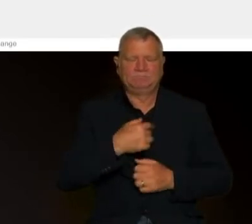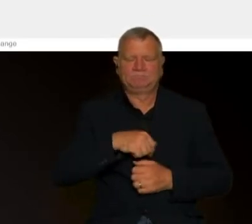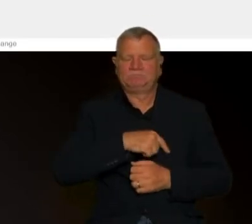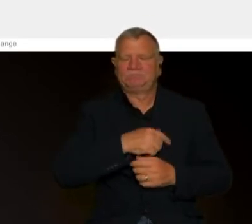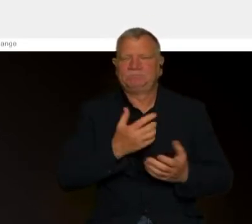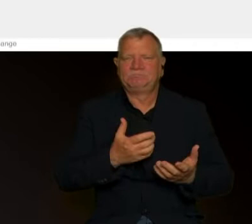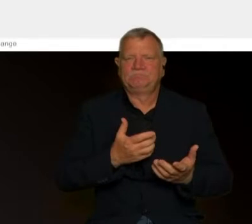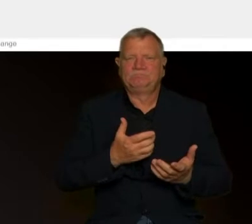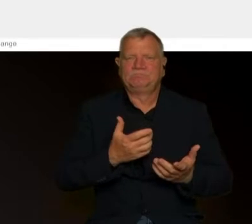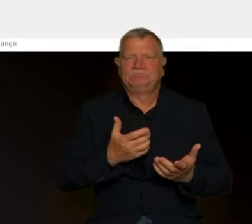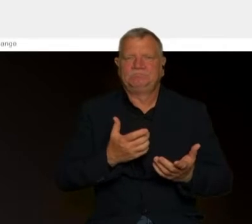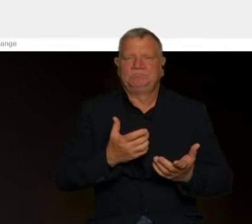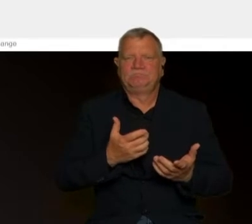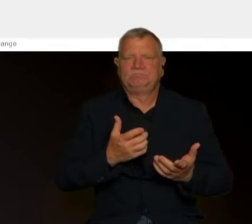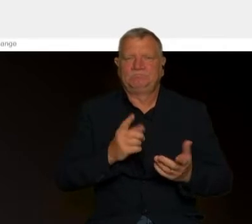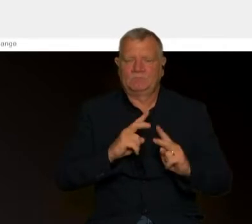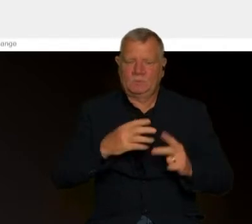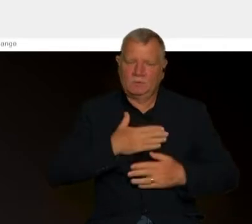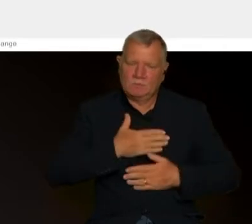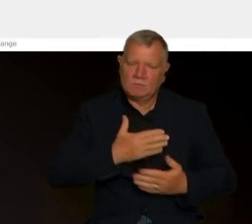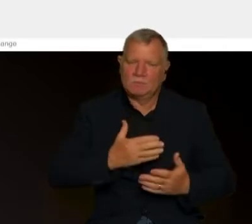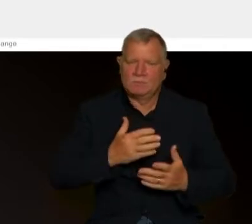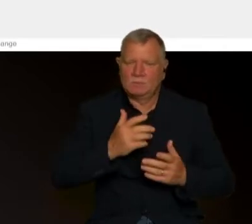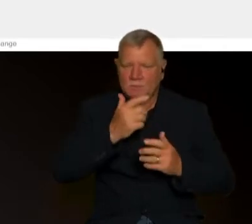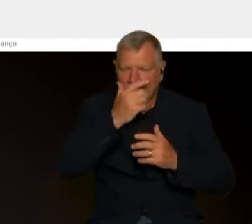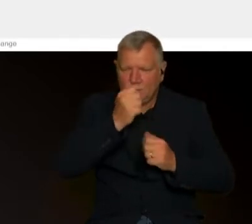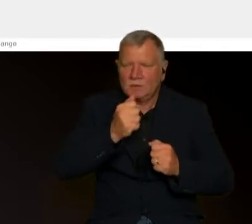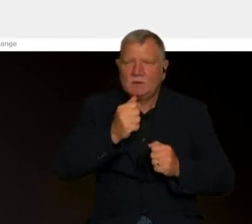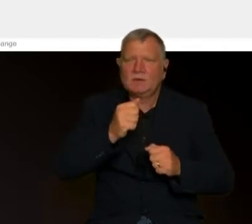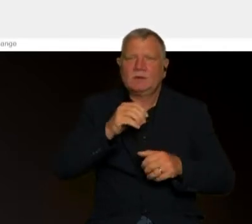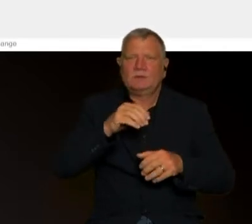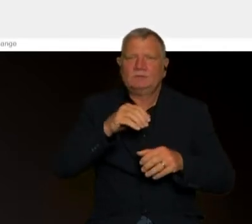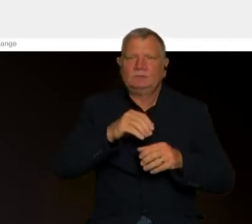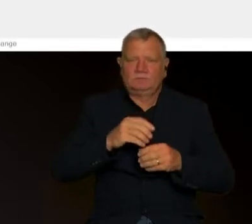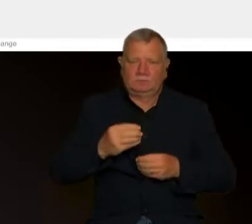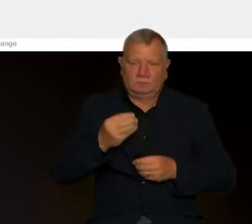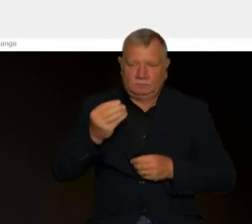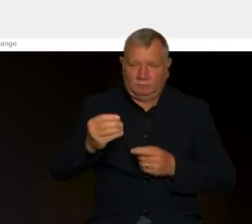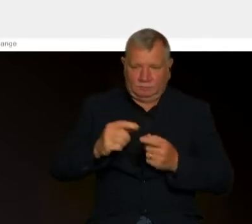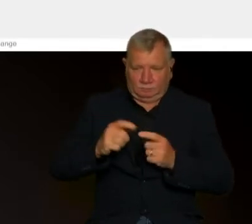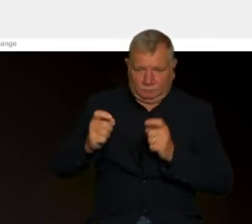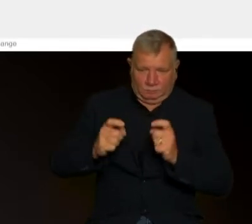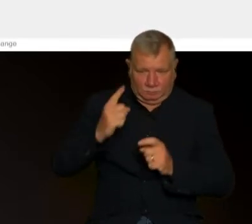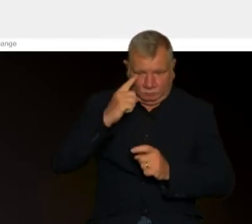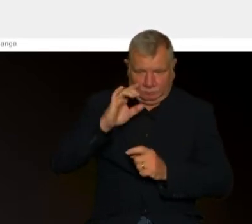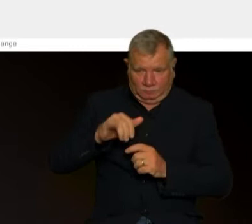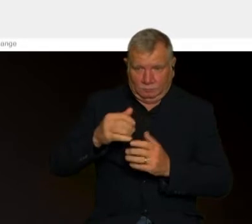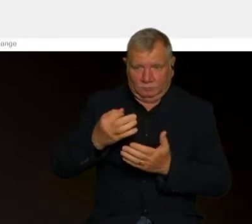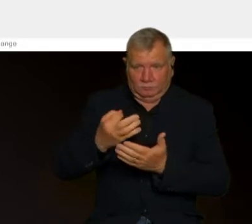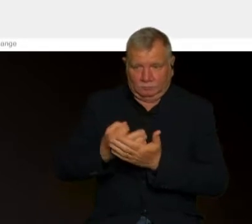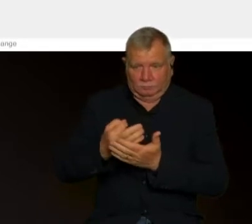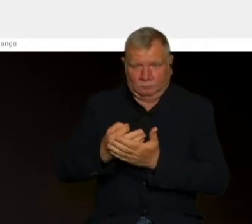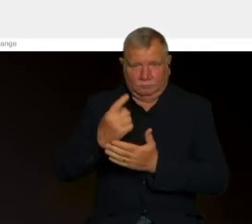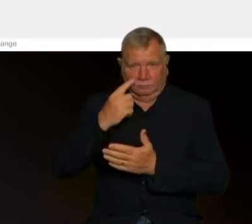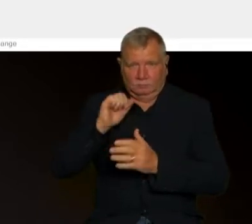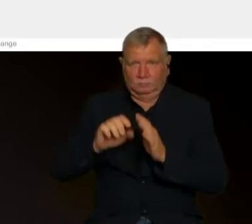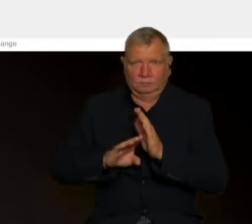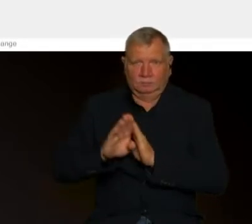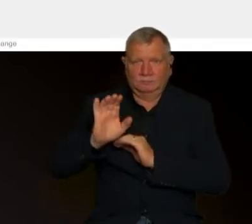governor, we are very much willing to forward this to the